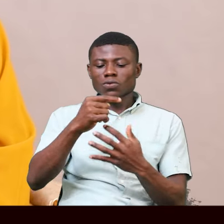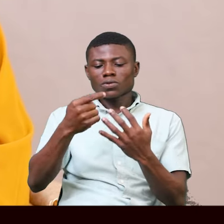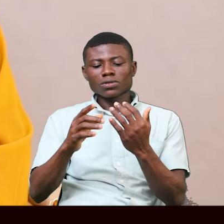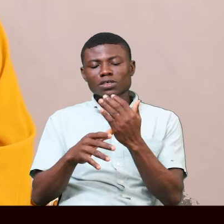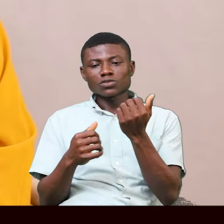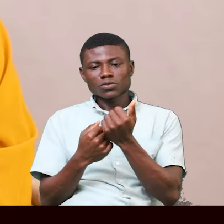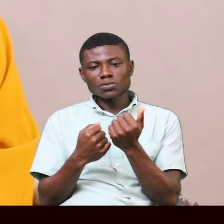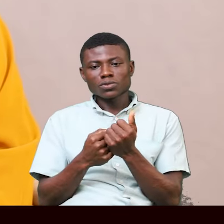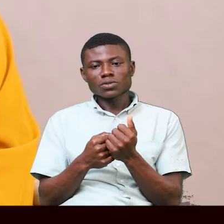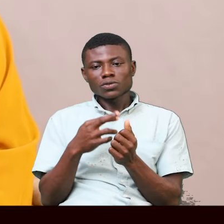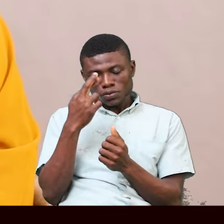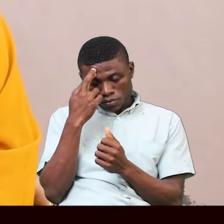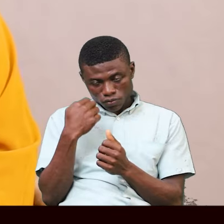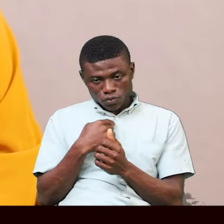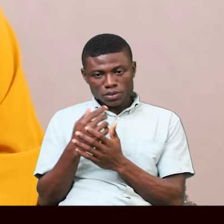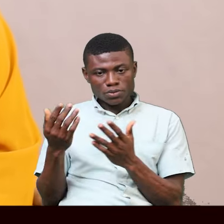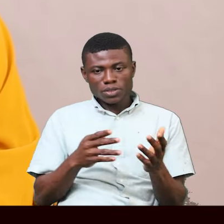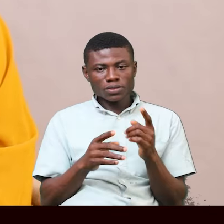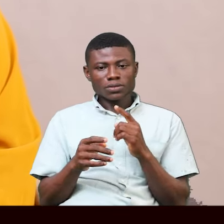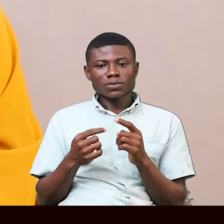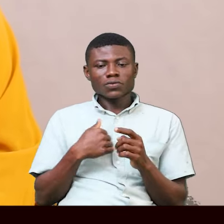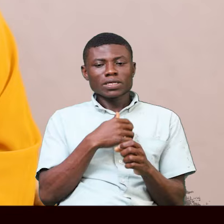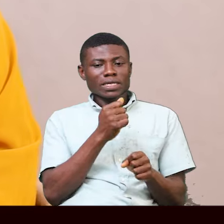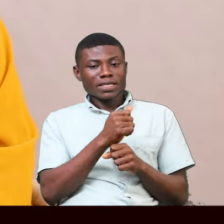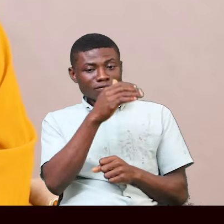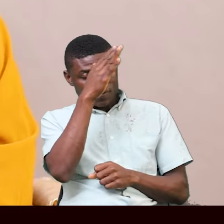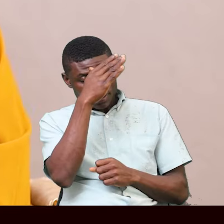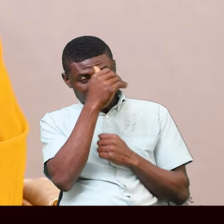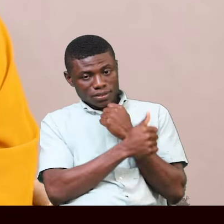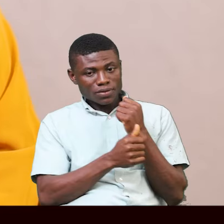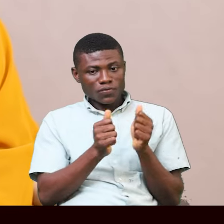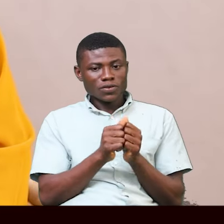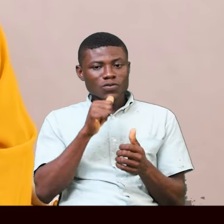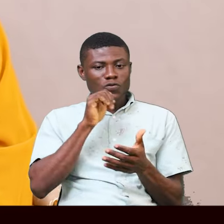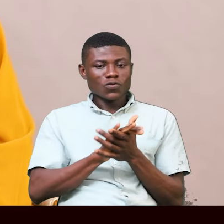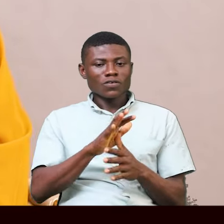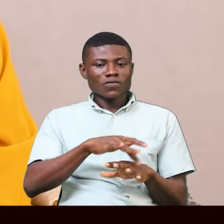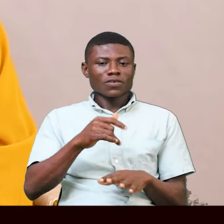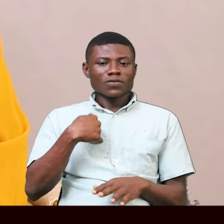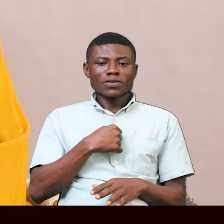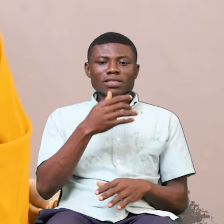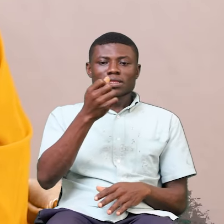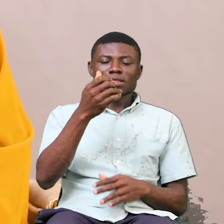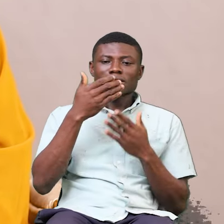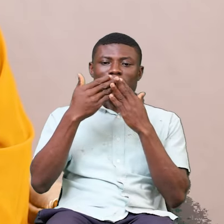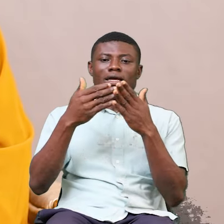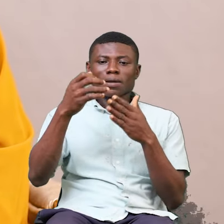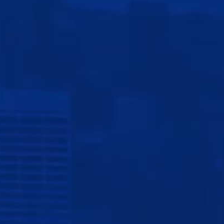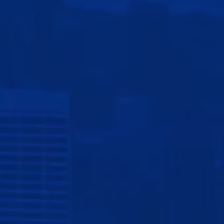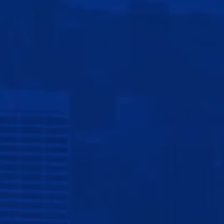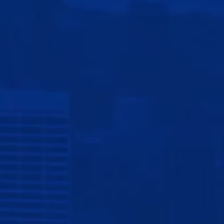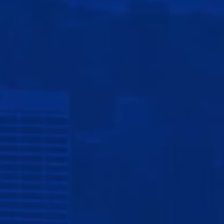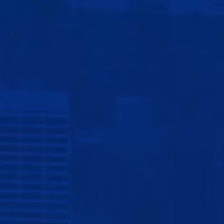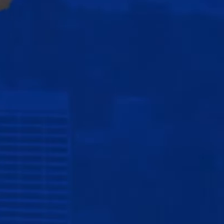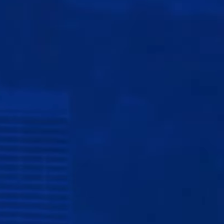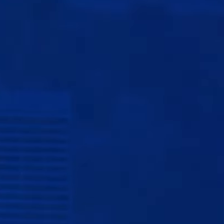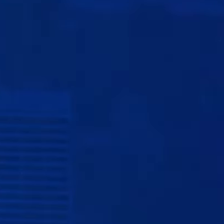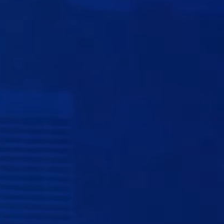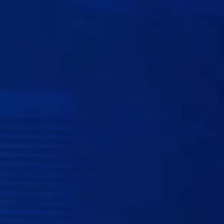0244093595 enyi mani sponsors awunti enene yenya papa ene mama Gloria wahasi yedasi aba.